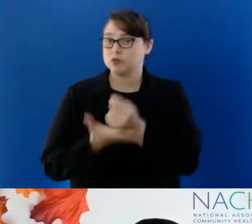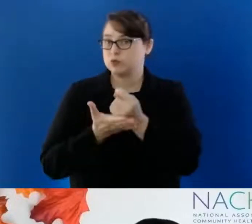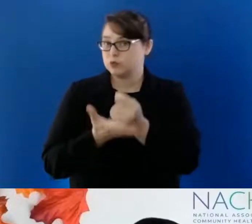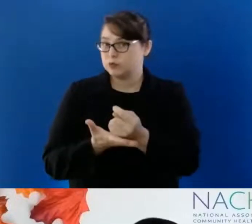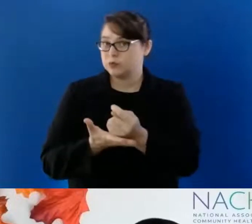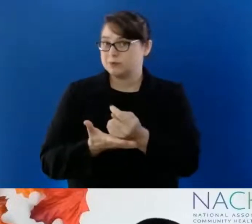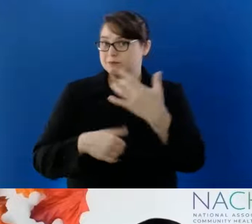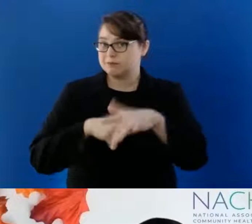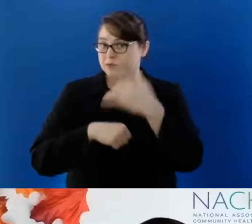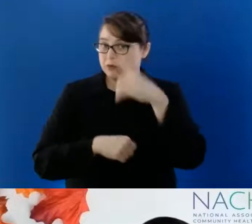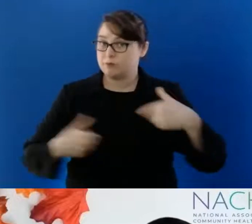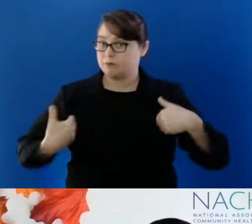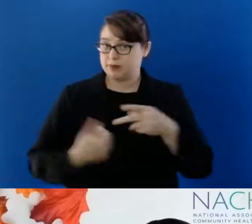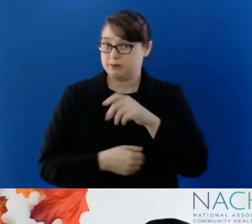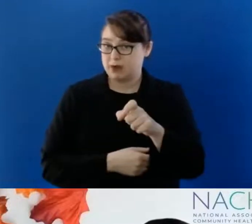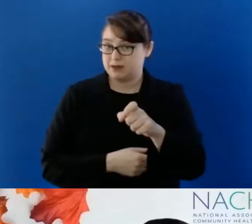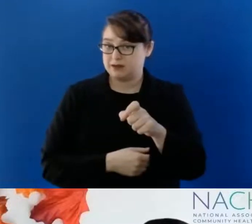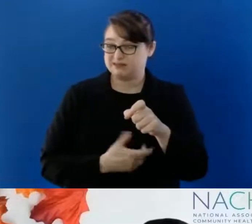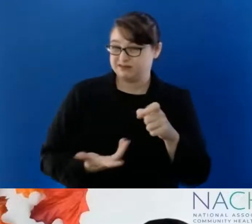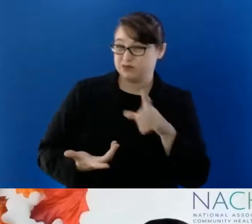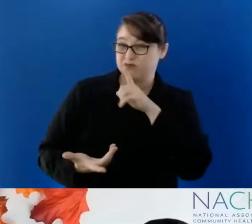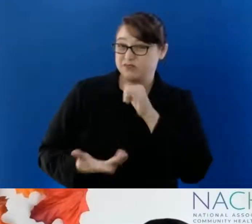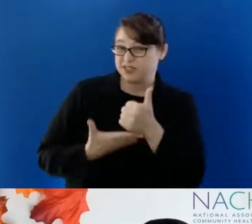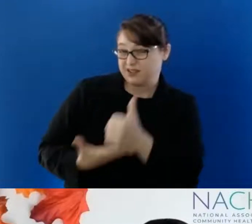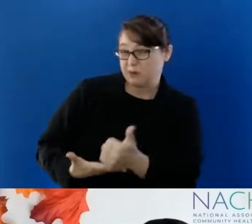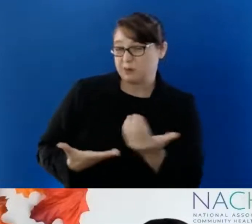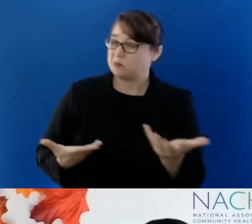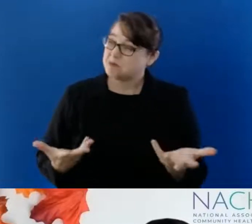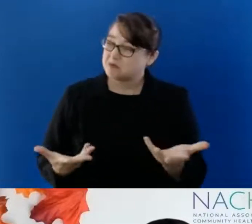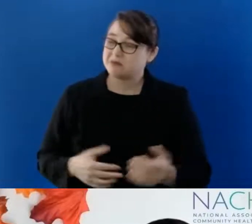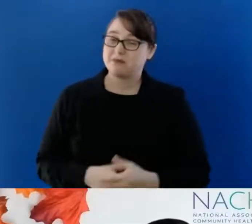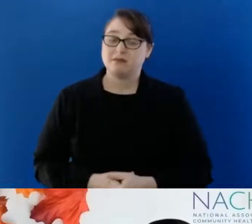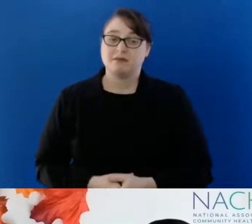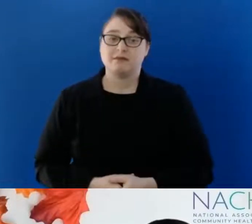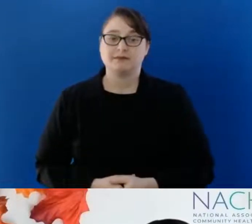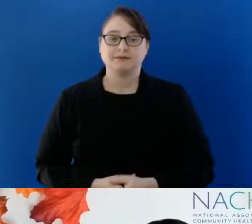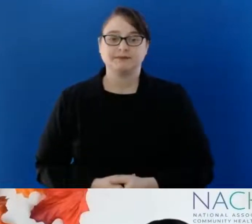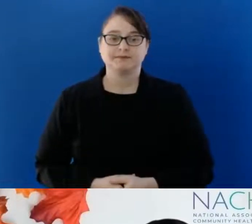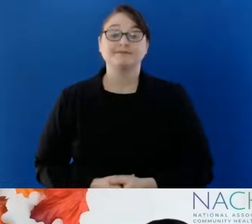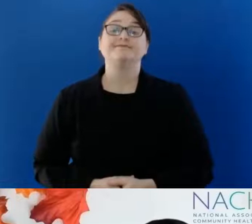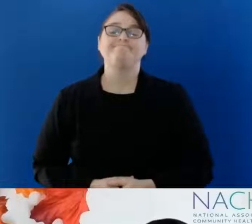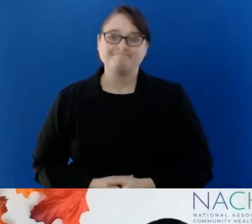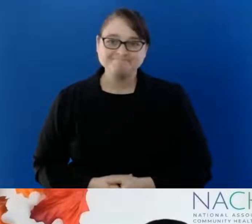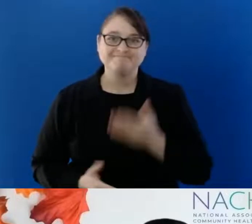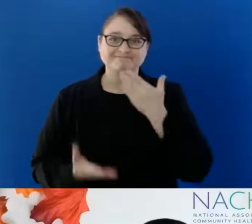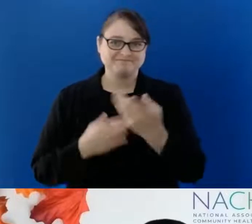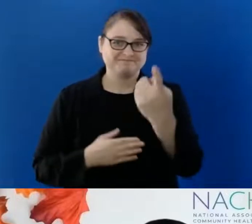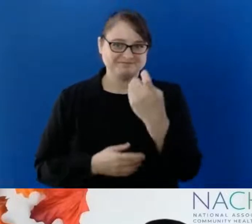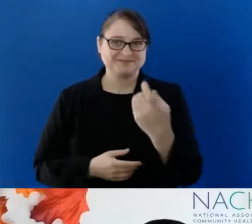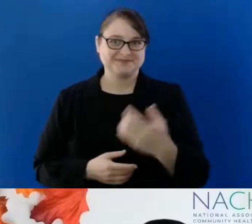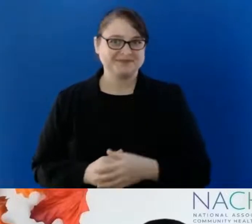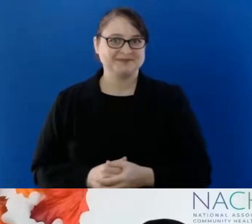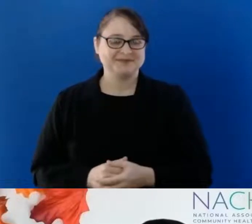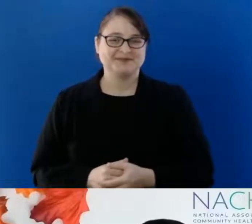monkeypox, and if so, how effective are they? That's another very good question. So there